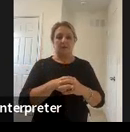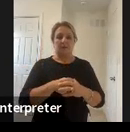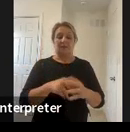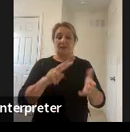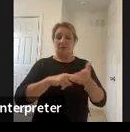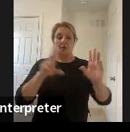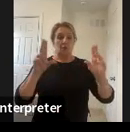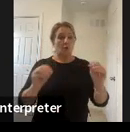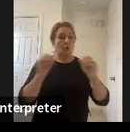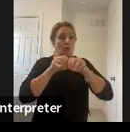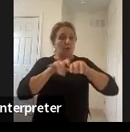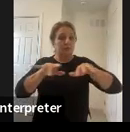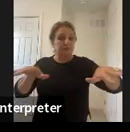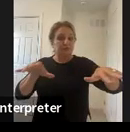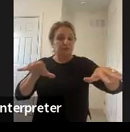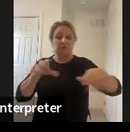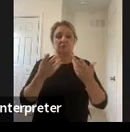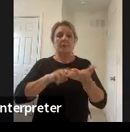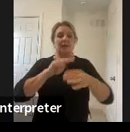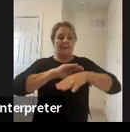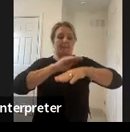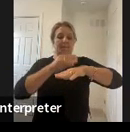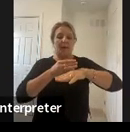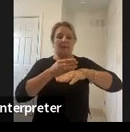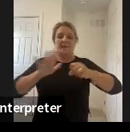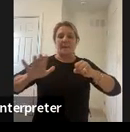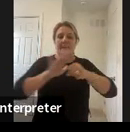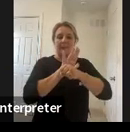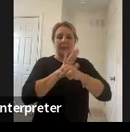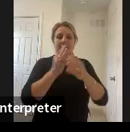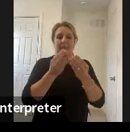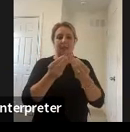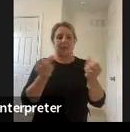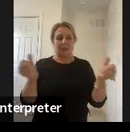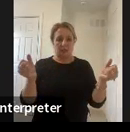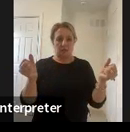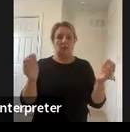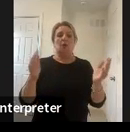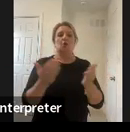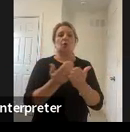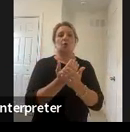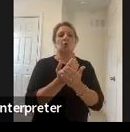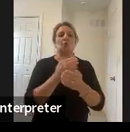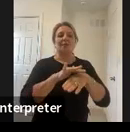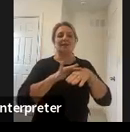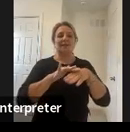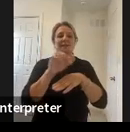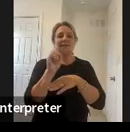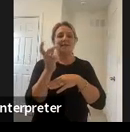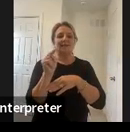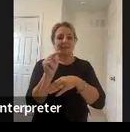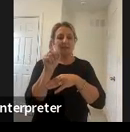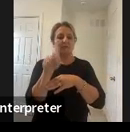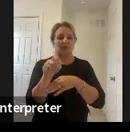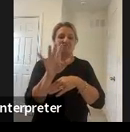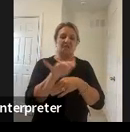longer contagious, the bumps must be completely healed with a new layer of skin. This usually takes